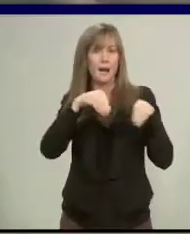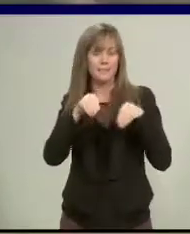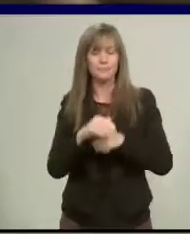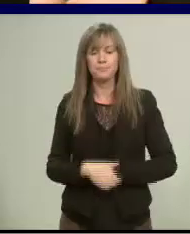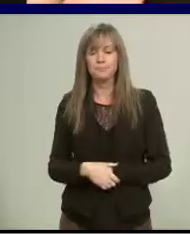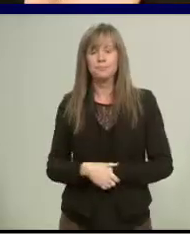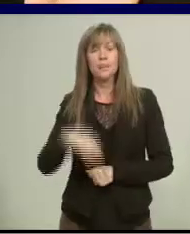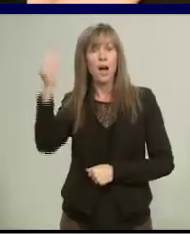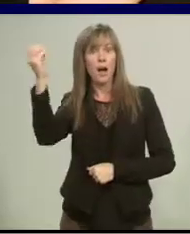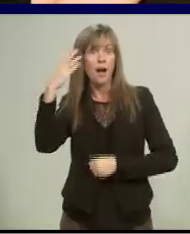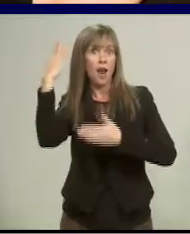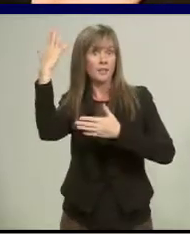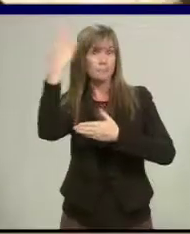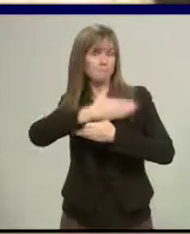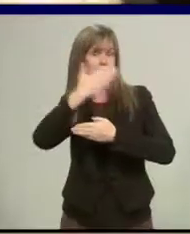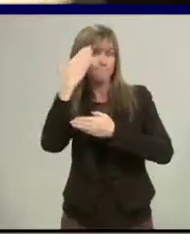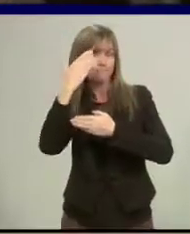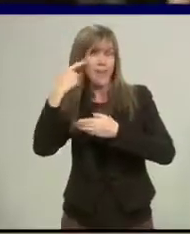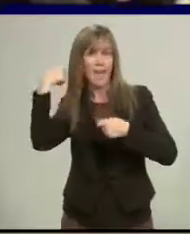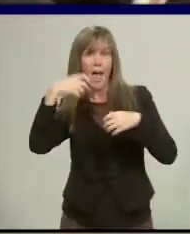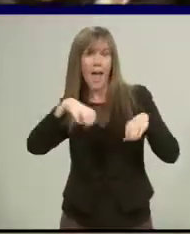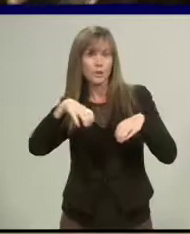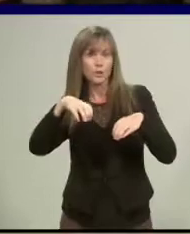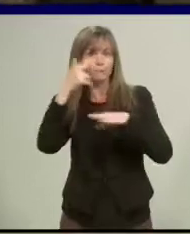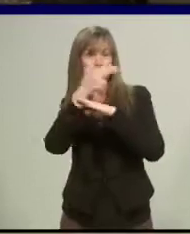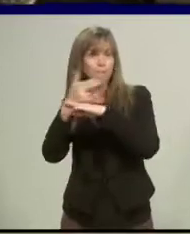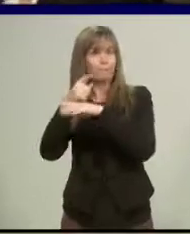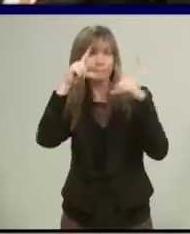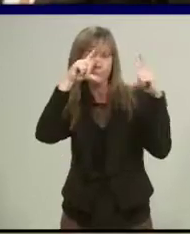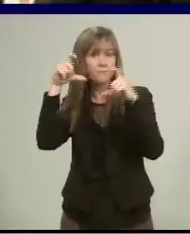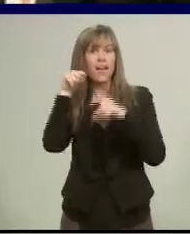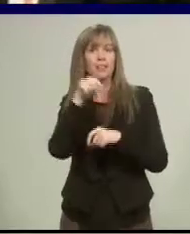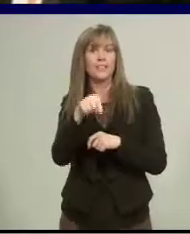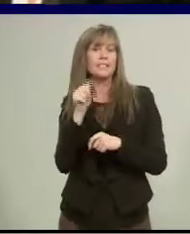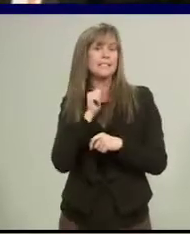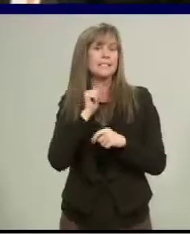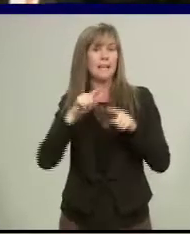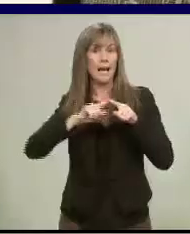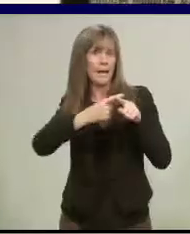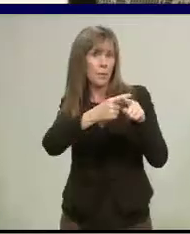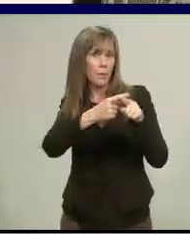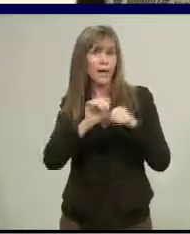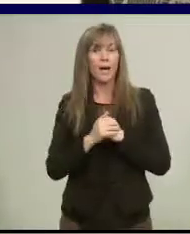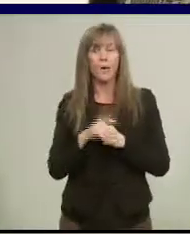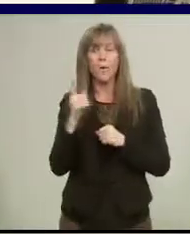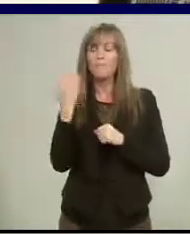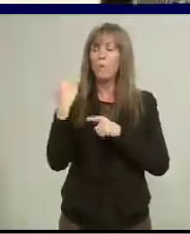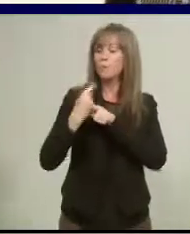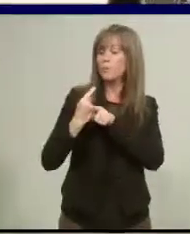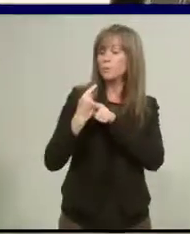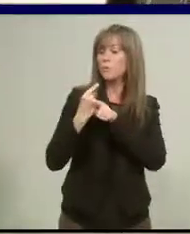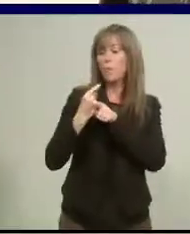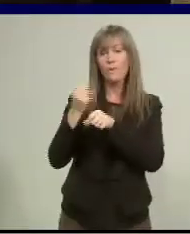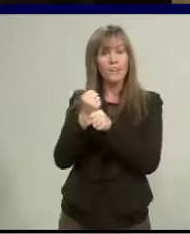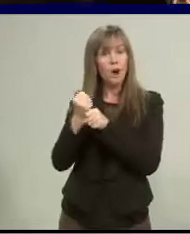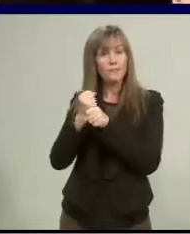Lights, camera, action. This is a sexy knitwear shoot. What started as a chat over chai lattes soon became a